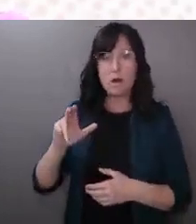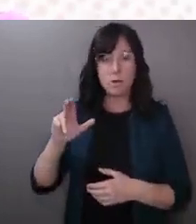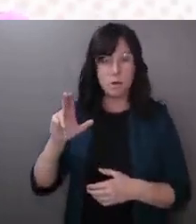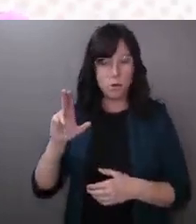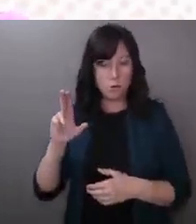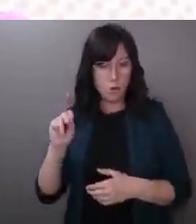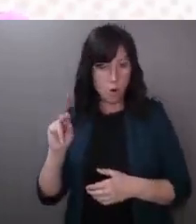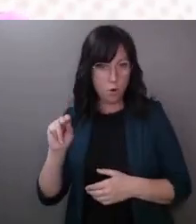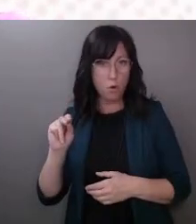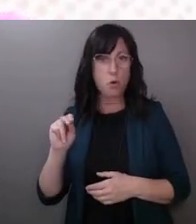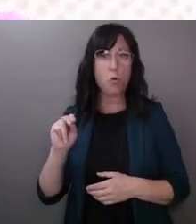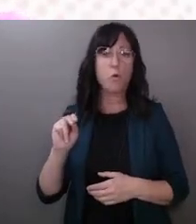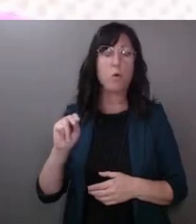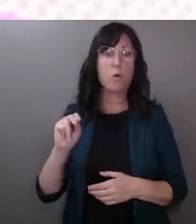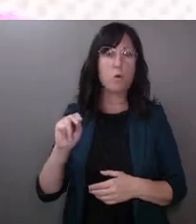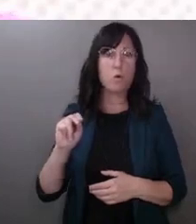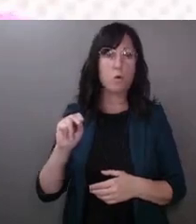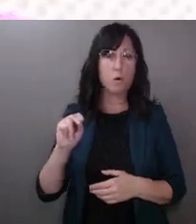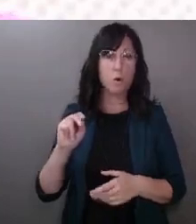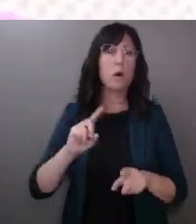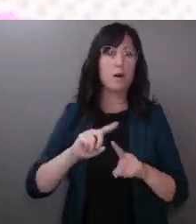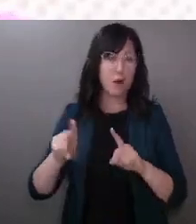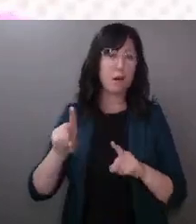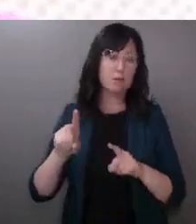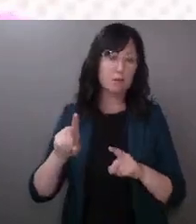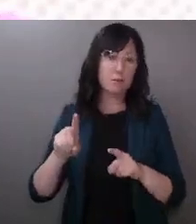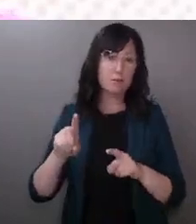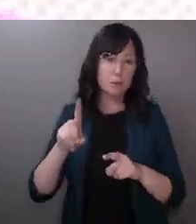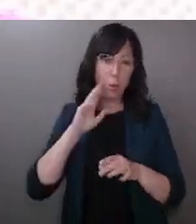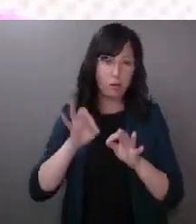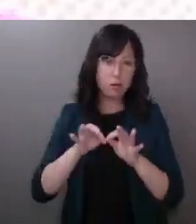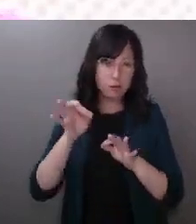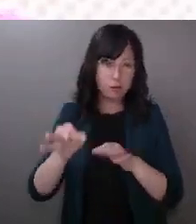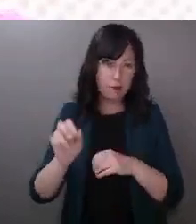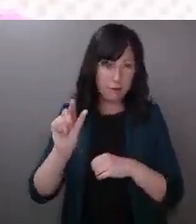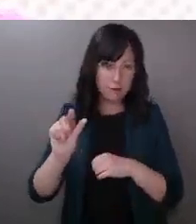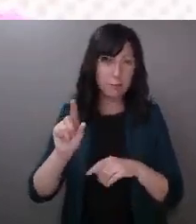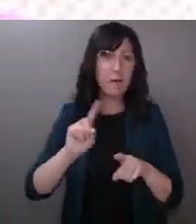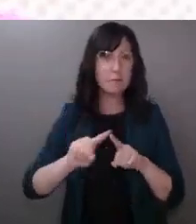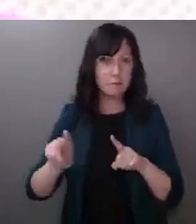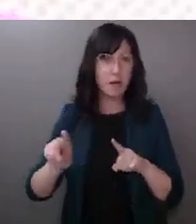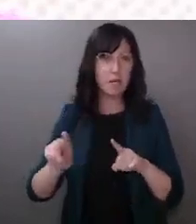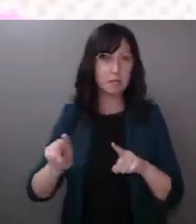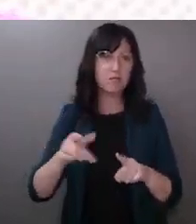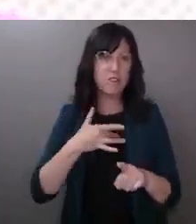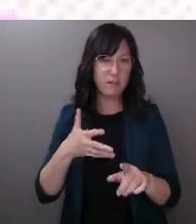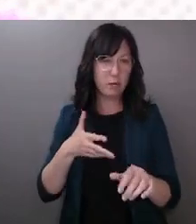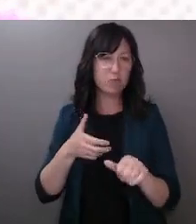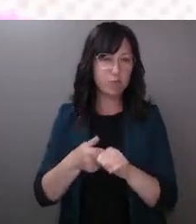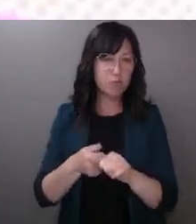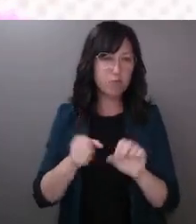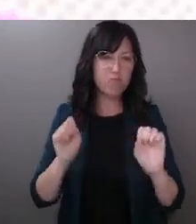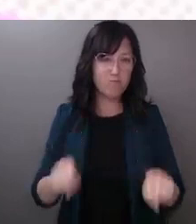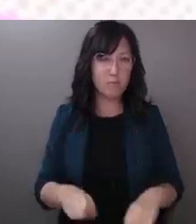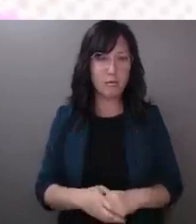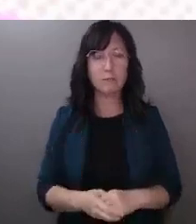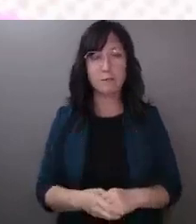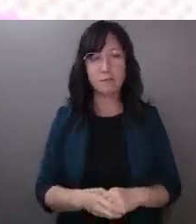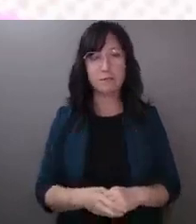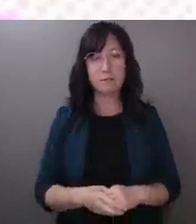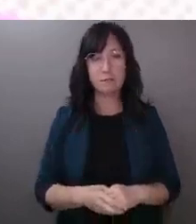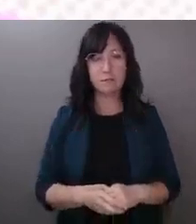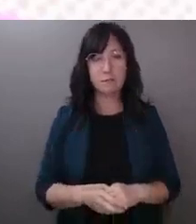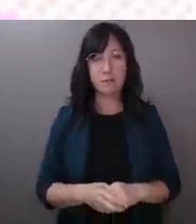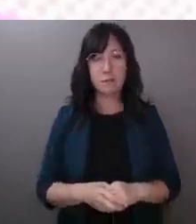However, we will have a little bit delay on the training, but we think that we can accommodate, and we'll have more info, as I